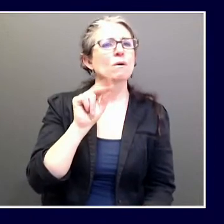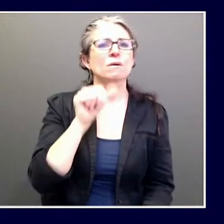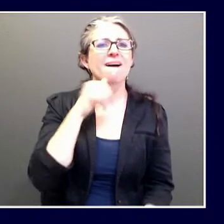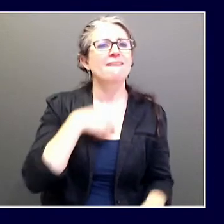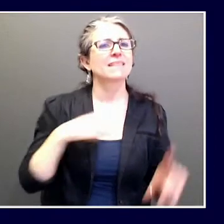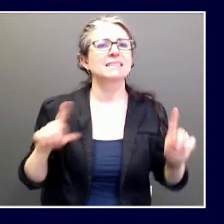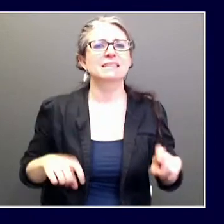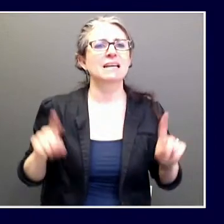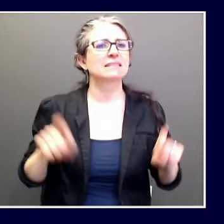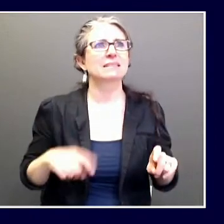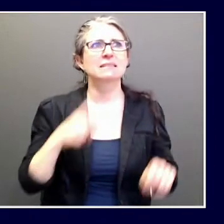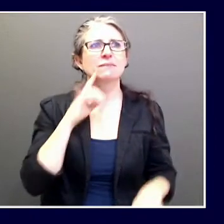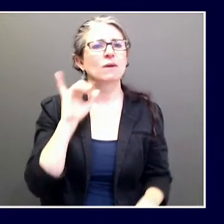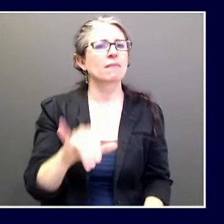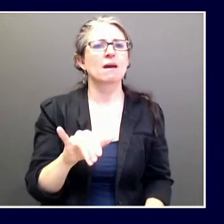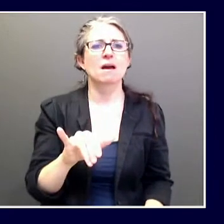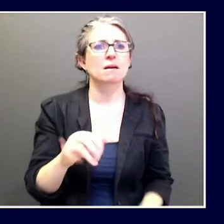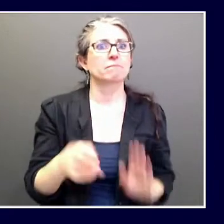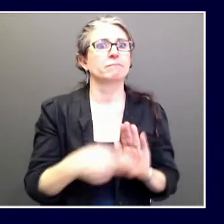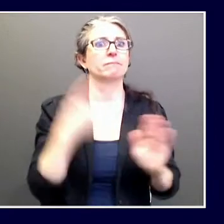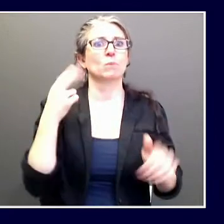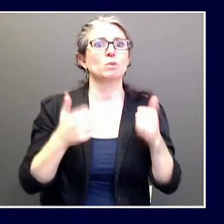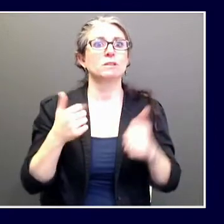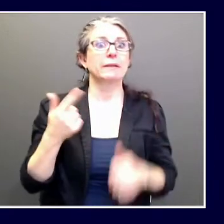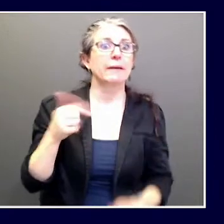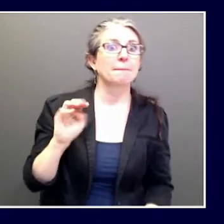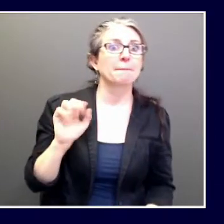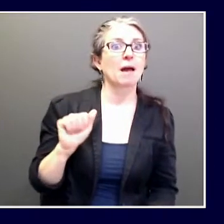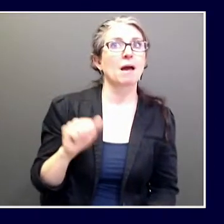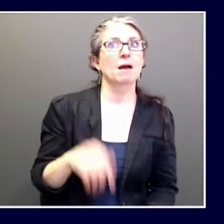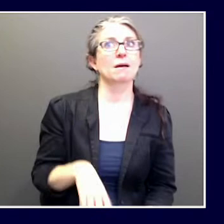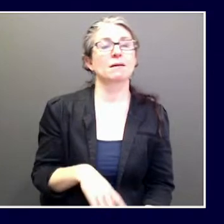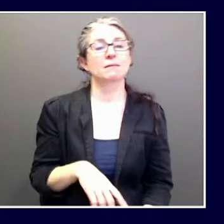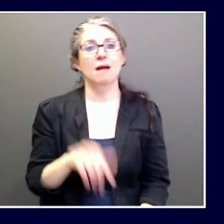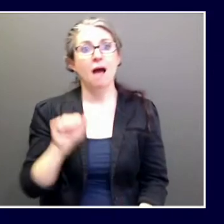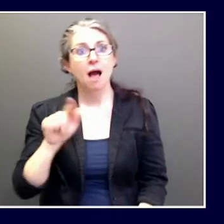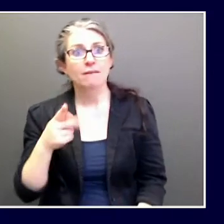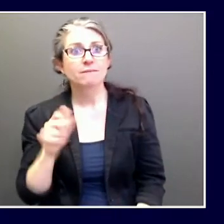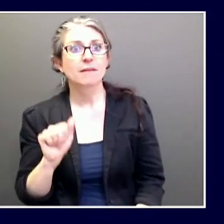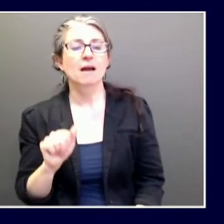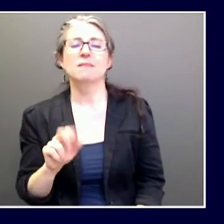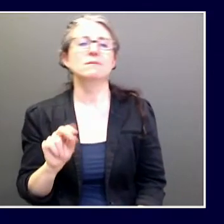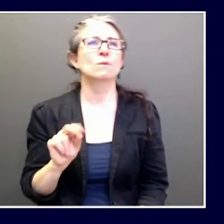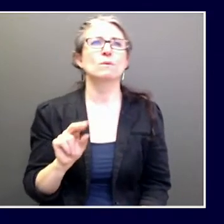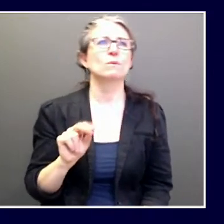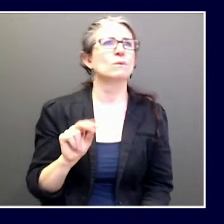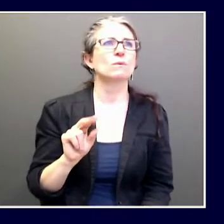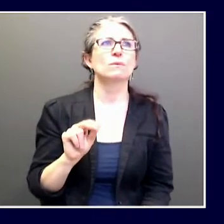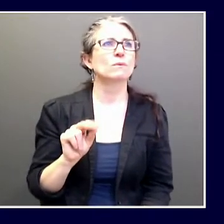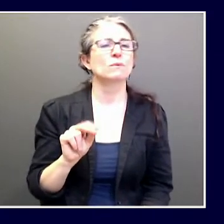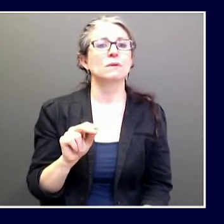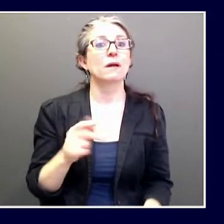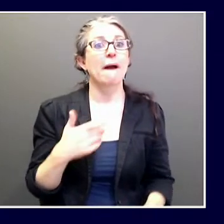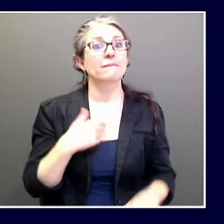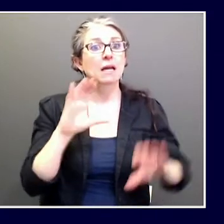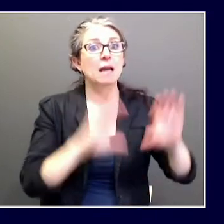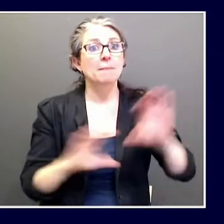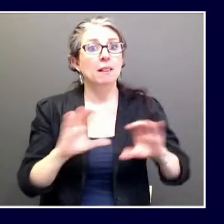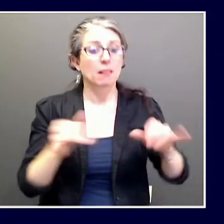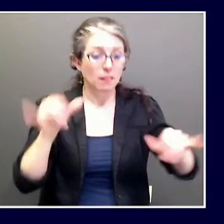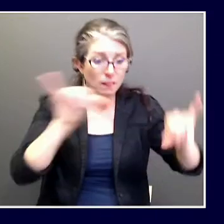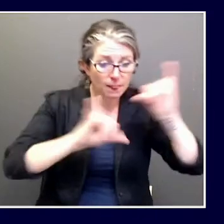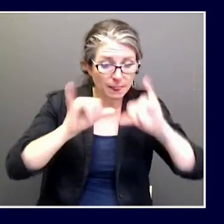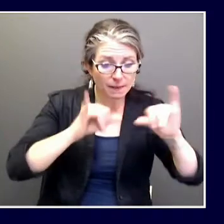to help us see whether we have Omicron and buy a bunch of new chemicals and new samples. Sequencing is not